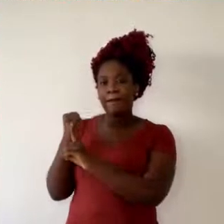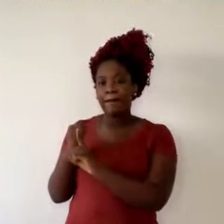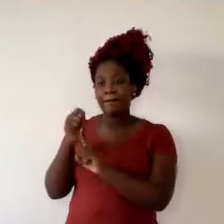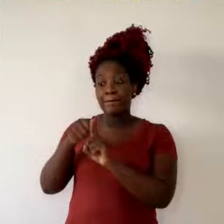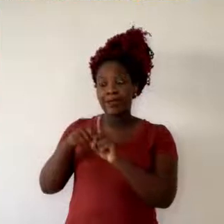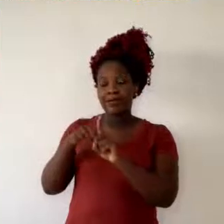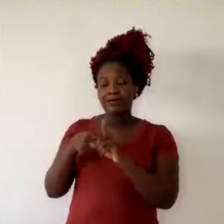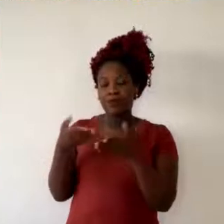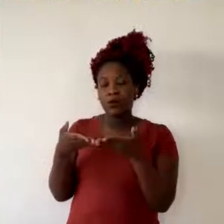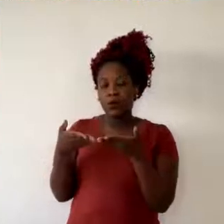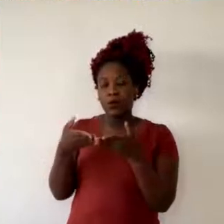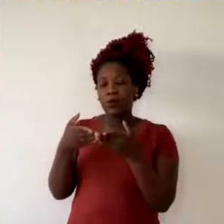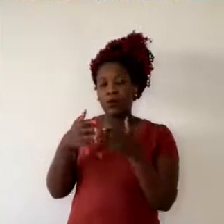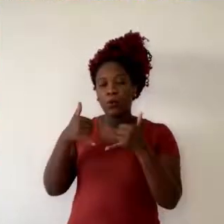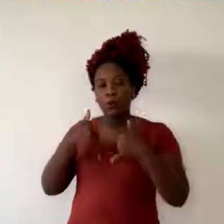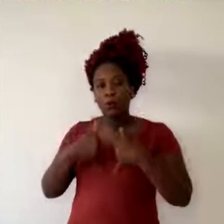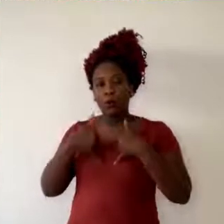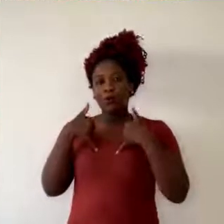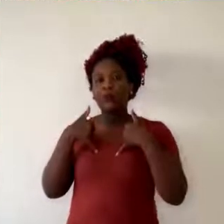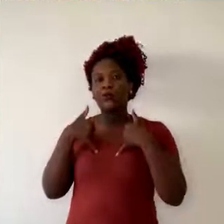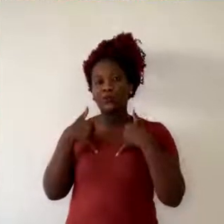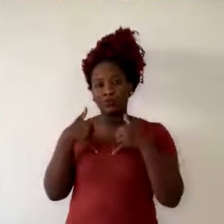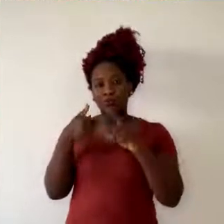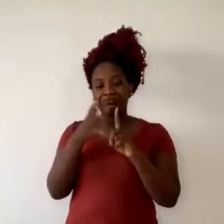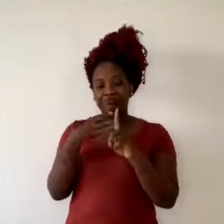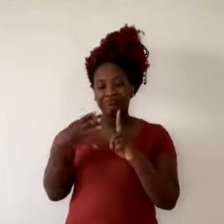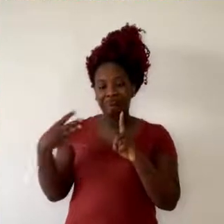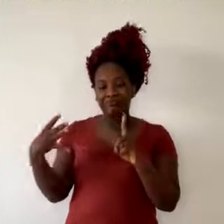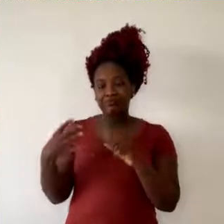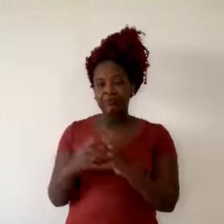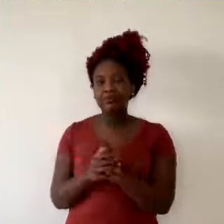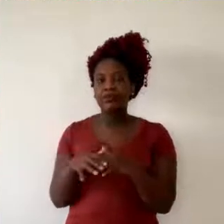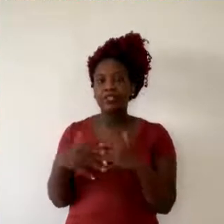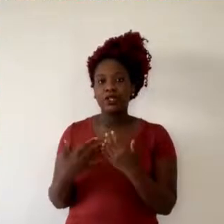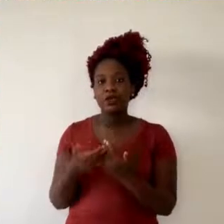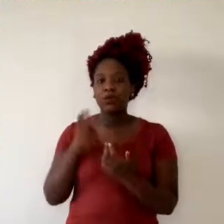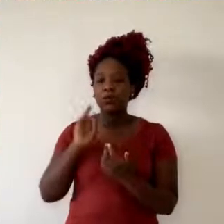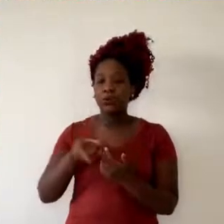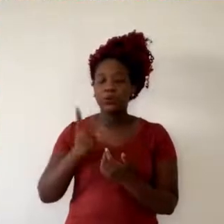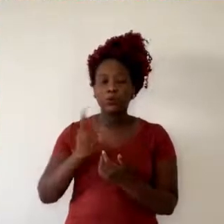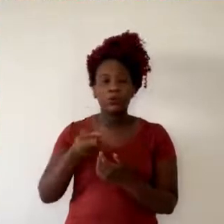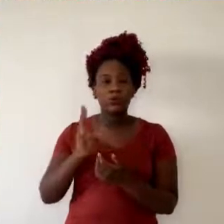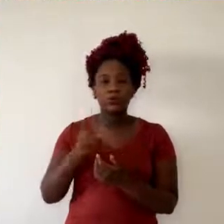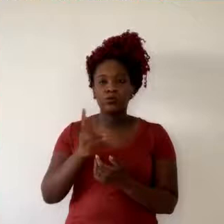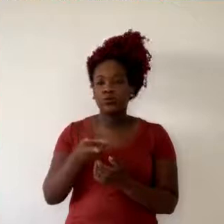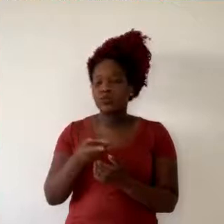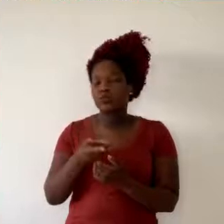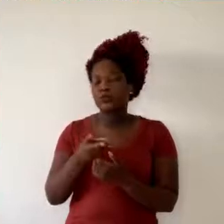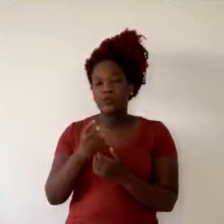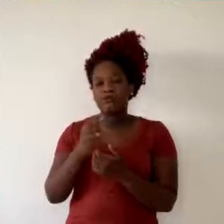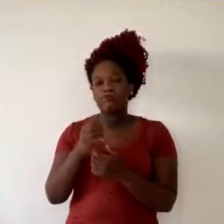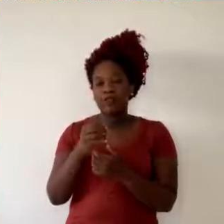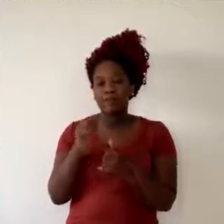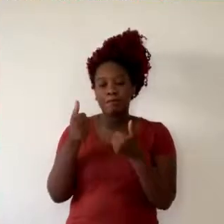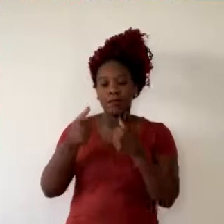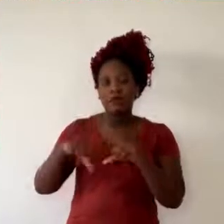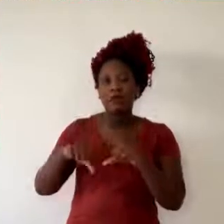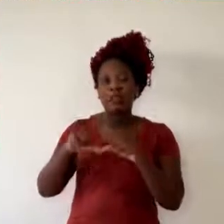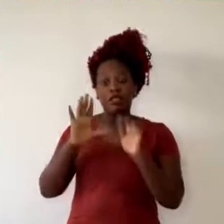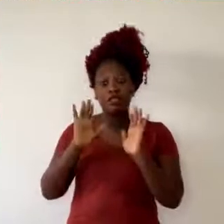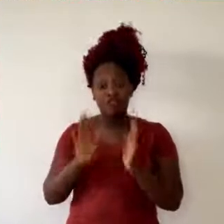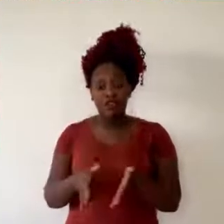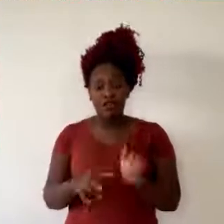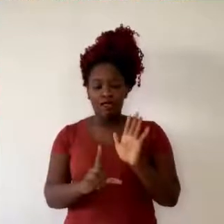And since this is the month, the Pride month, LGBTQI plus Pride month in Brazil,